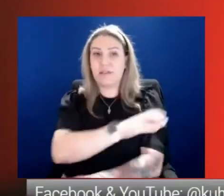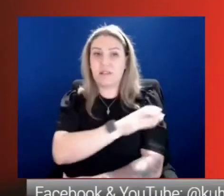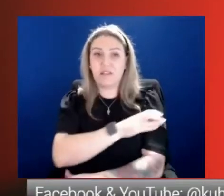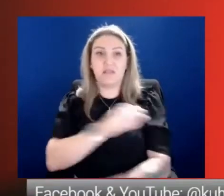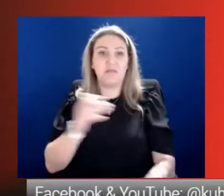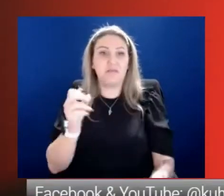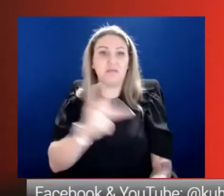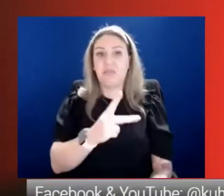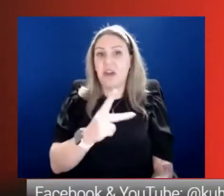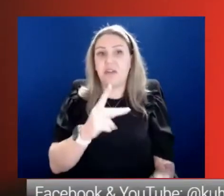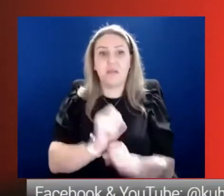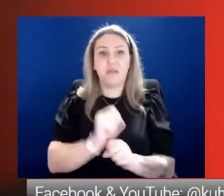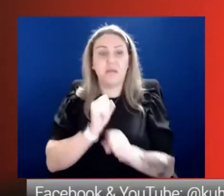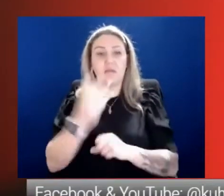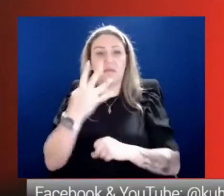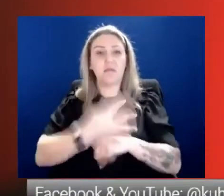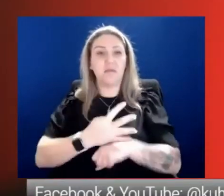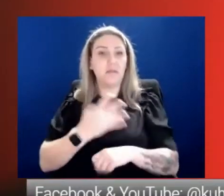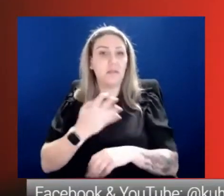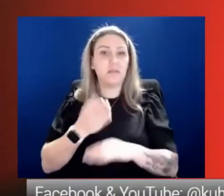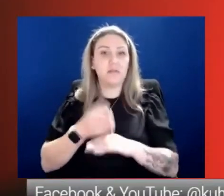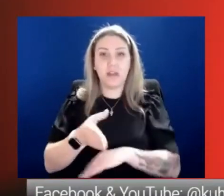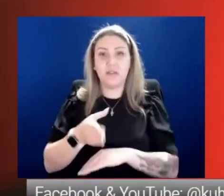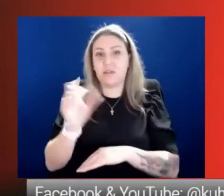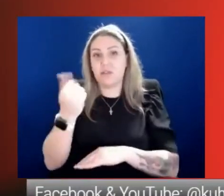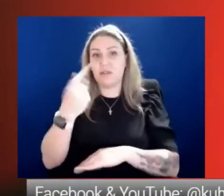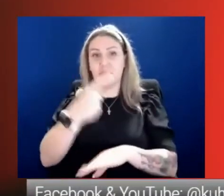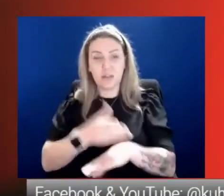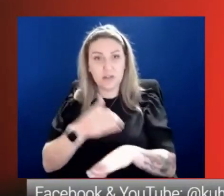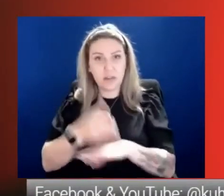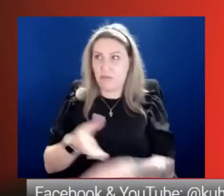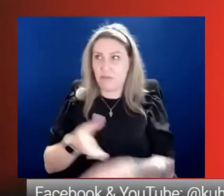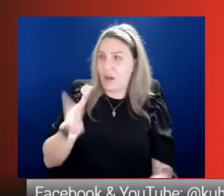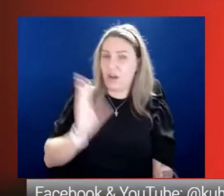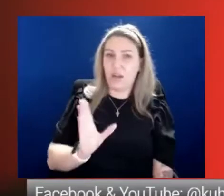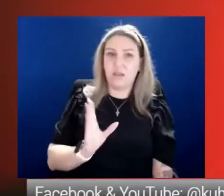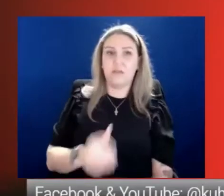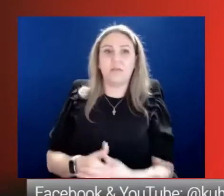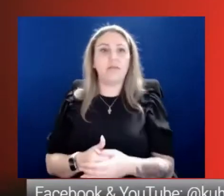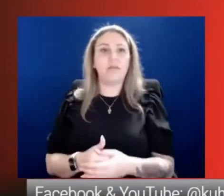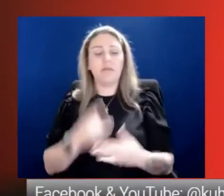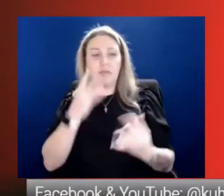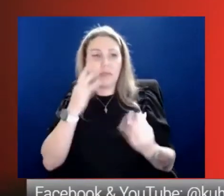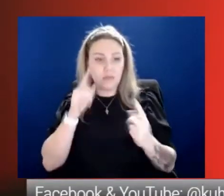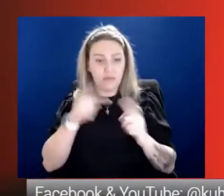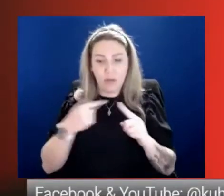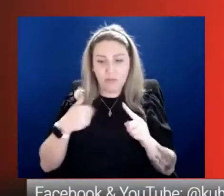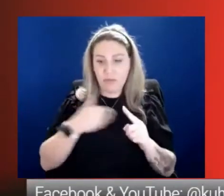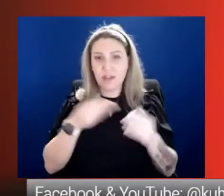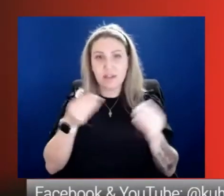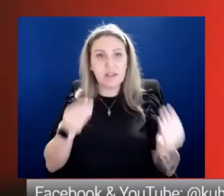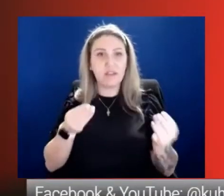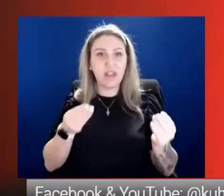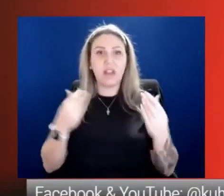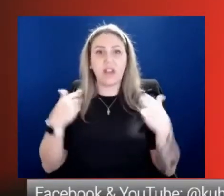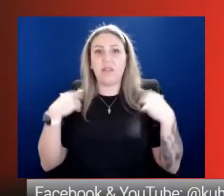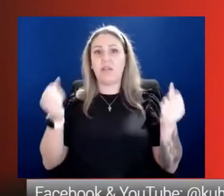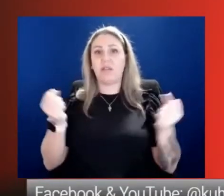after having a baby, 10 days after having a baby. Oh my gosh. So we think about breastfeeding, we think about just recovery from